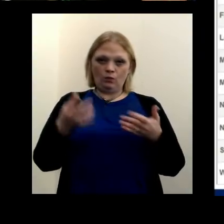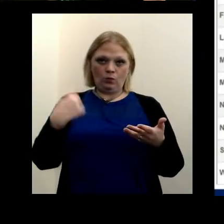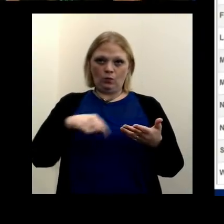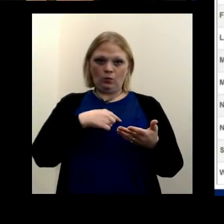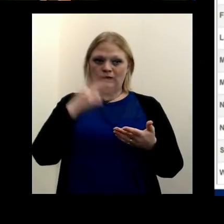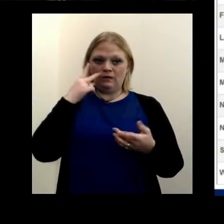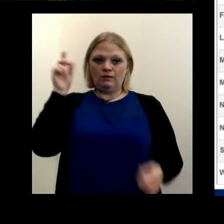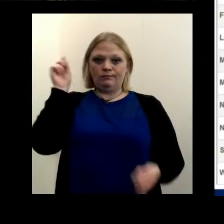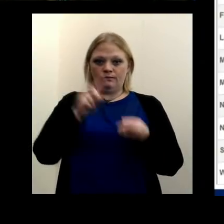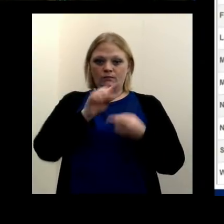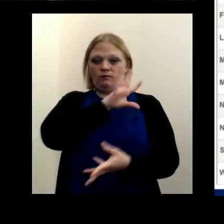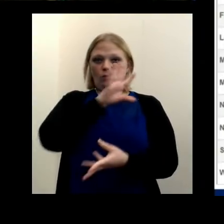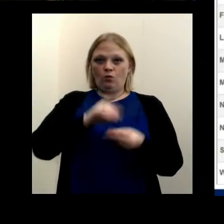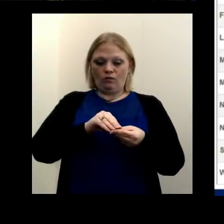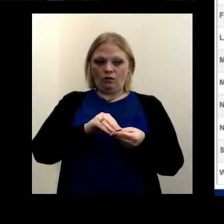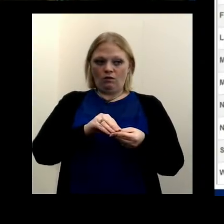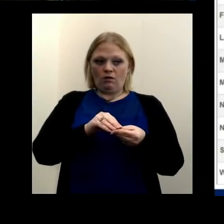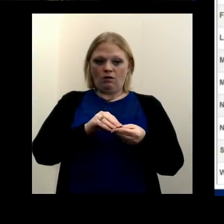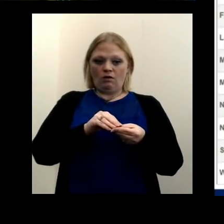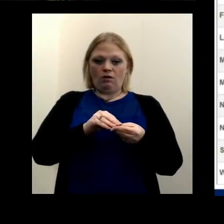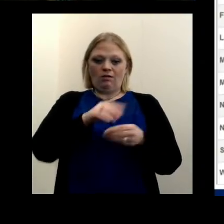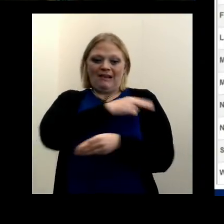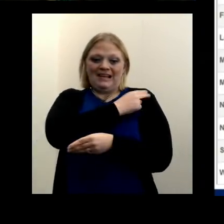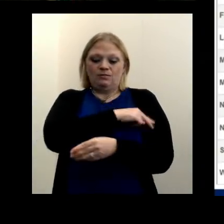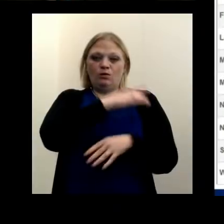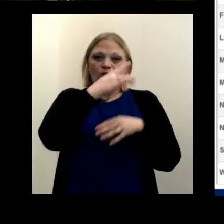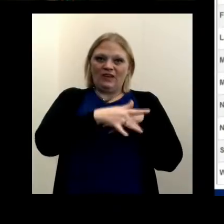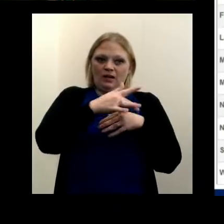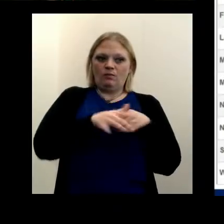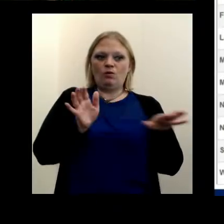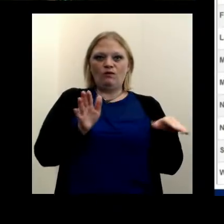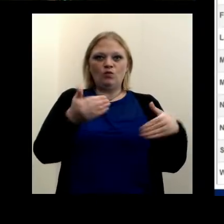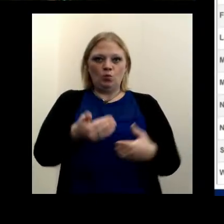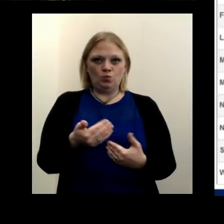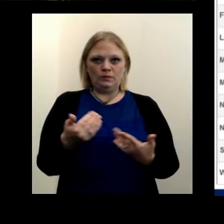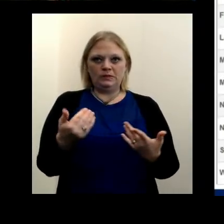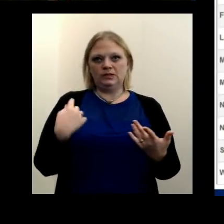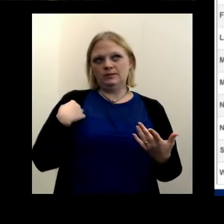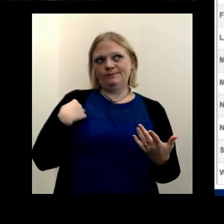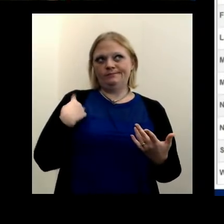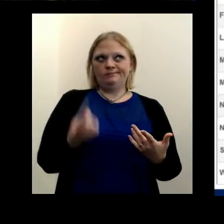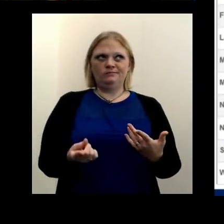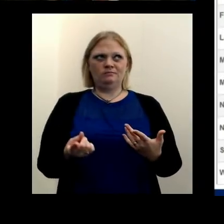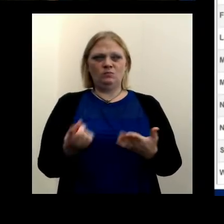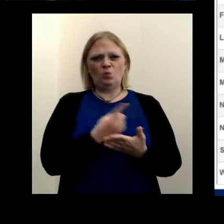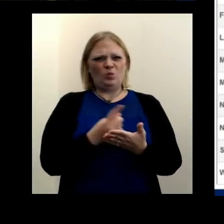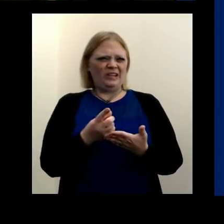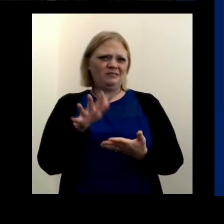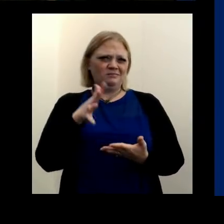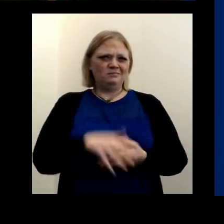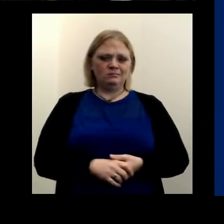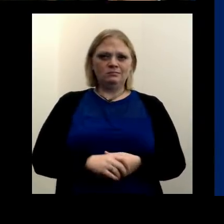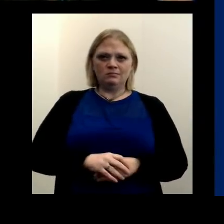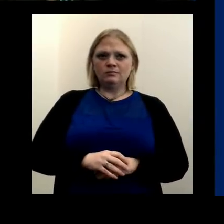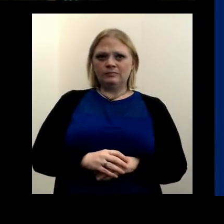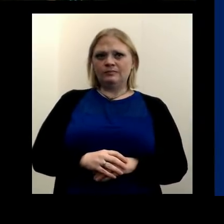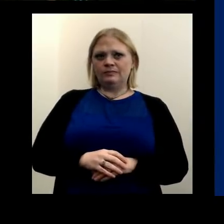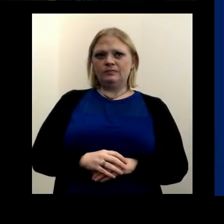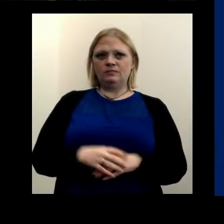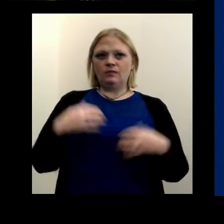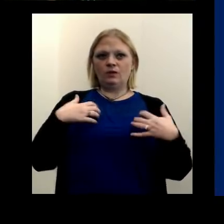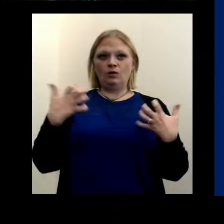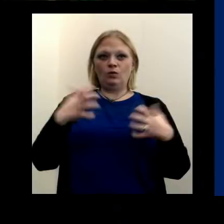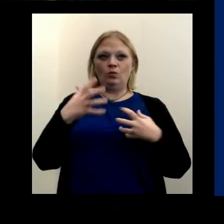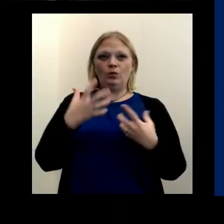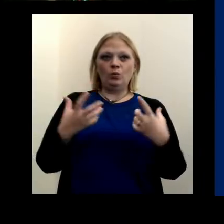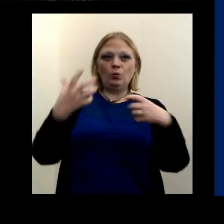in overall hospital availability of rooms in the last week or so. So we don't want to win those